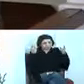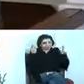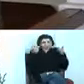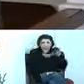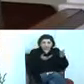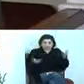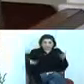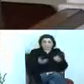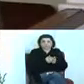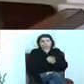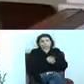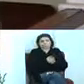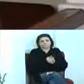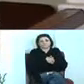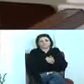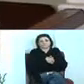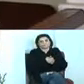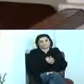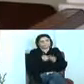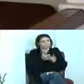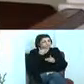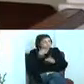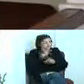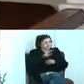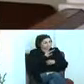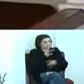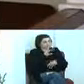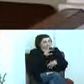Your next appointment is not the result of time.